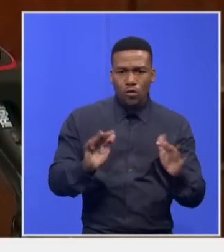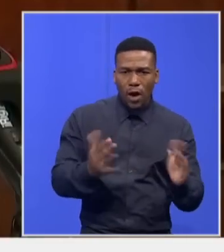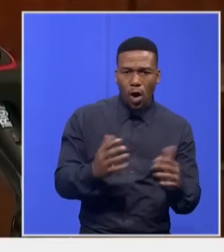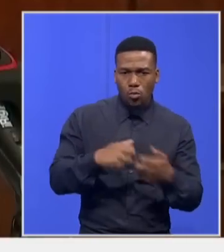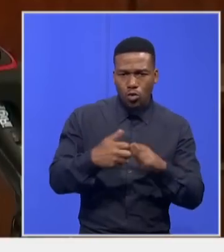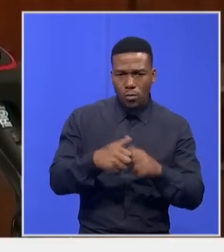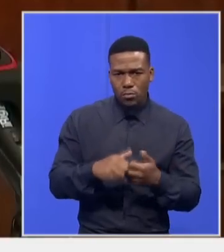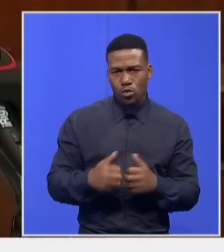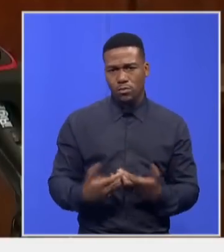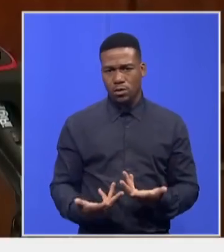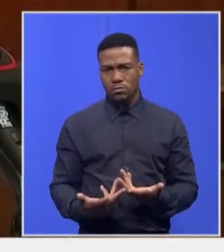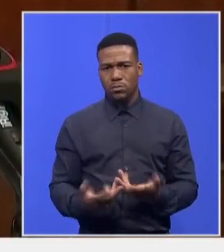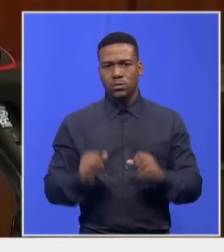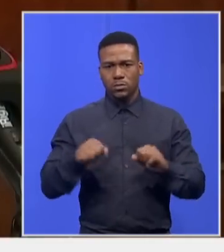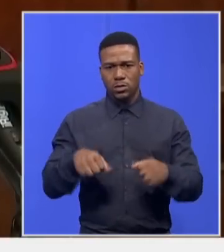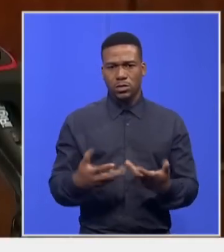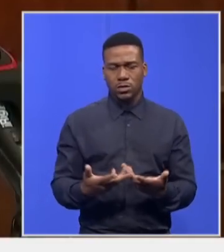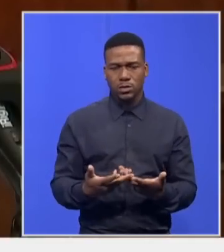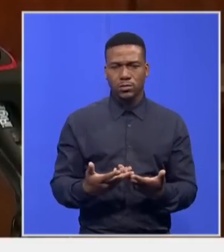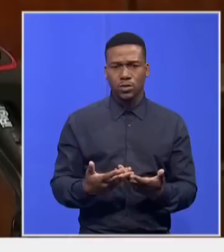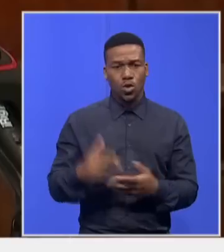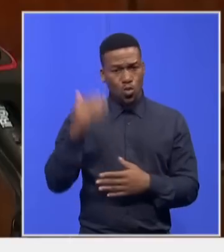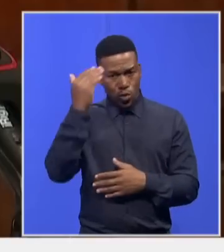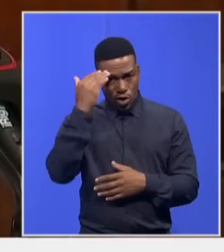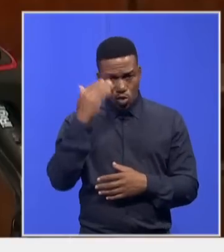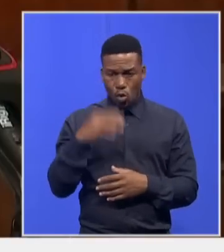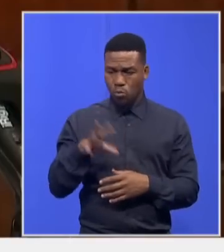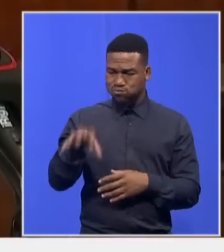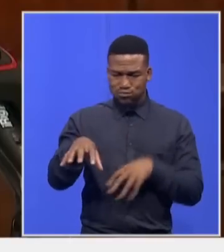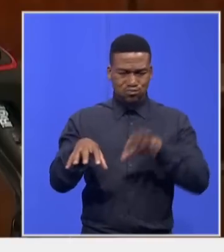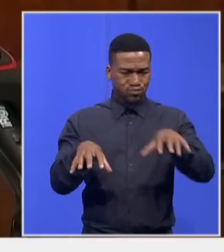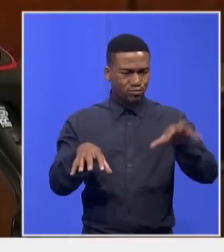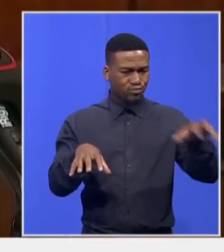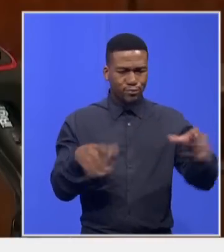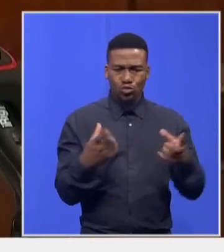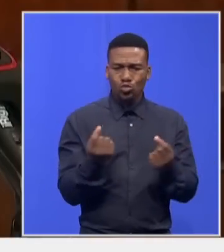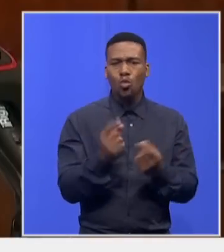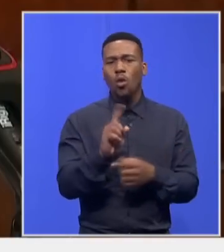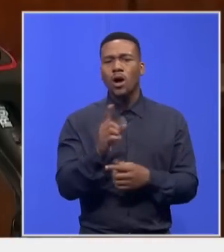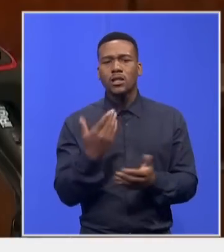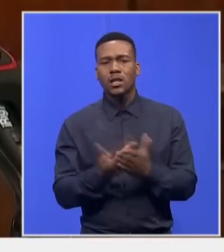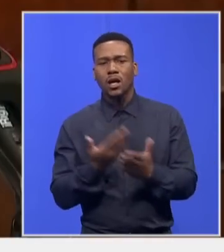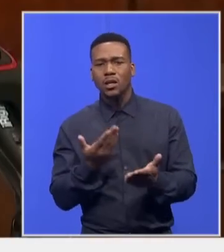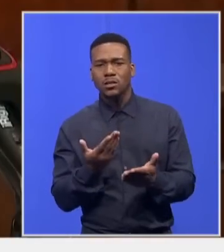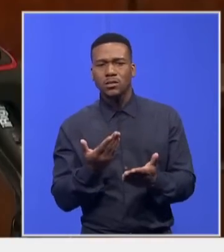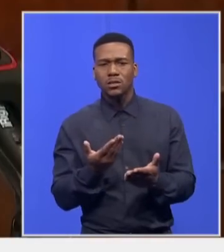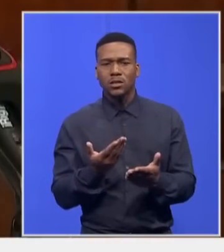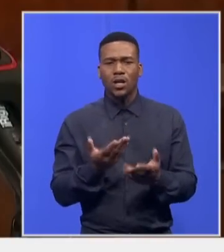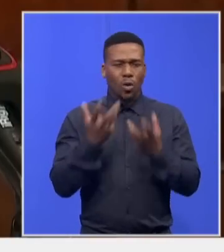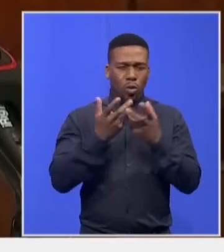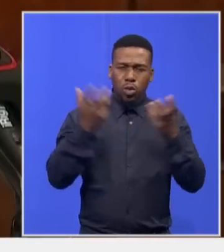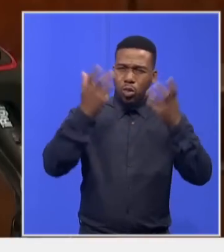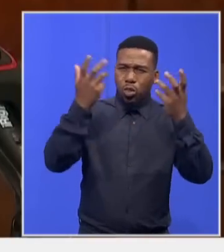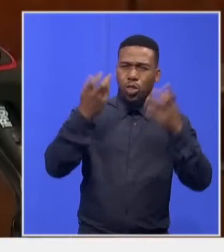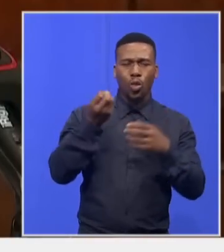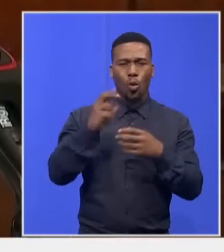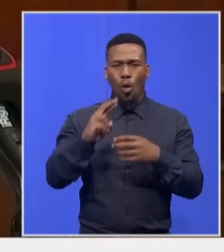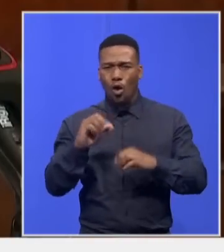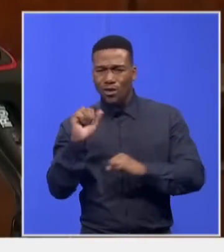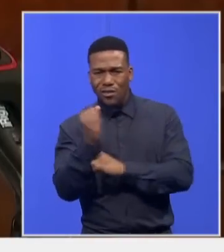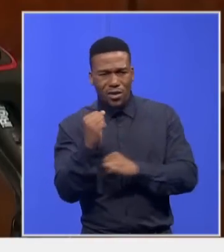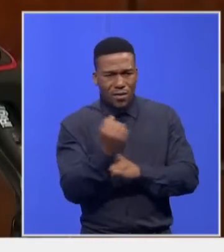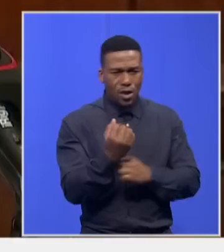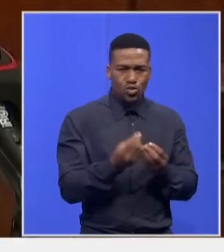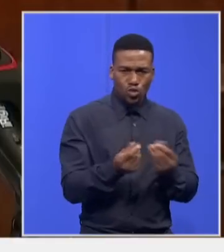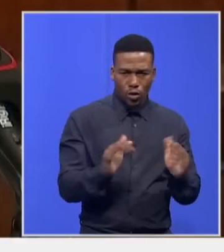public on what Kusile can do. On the issues of emission is a function of whether you go this option, that option. If you choose